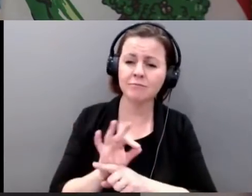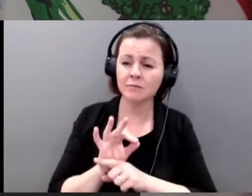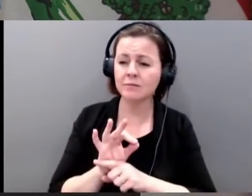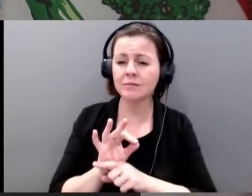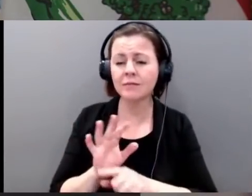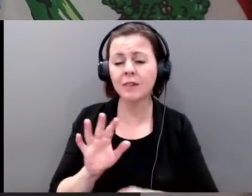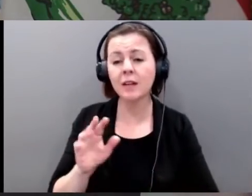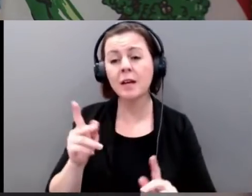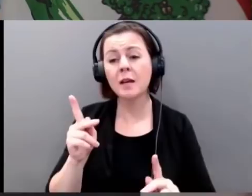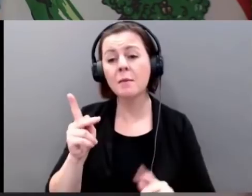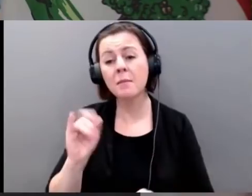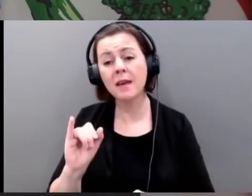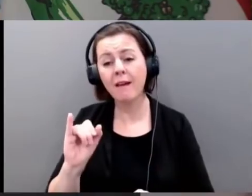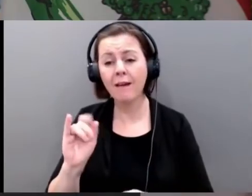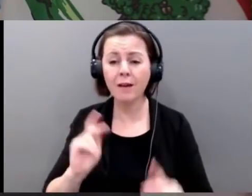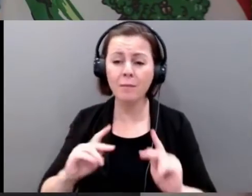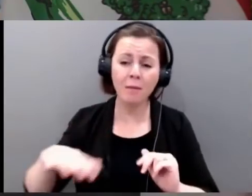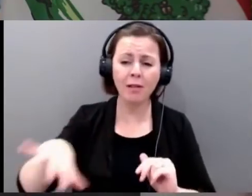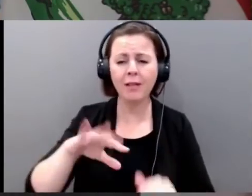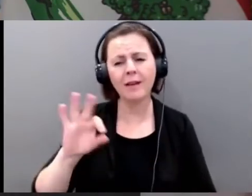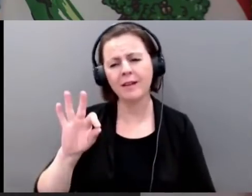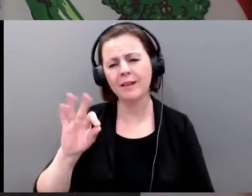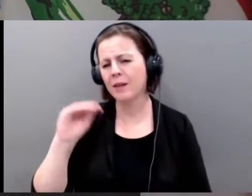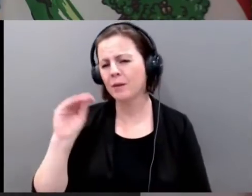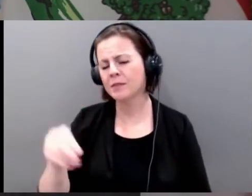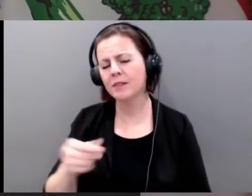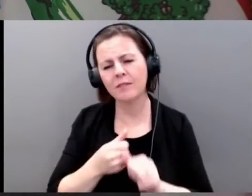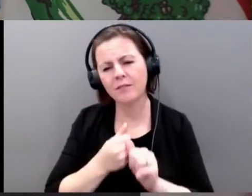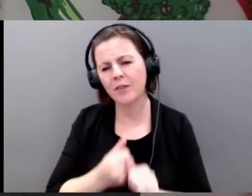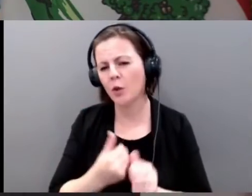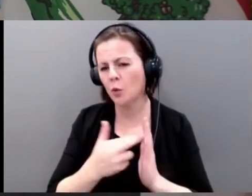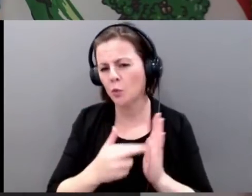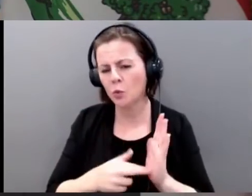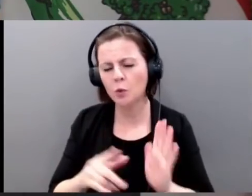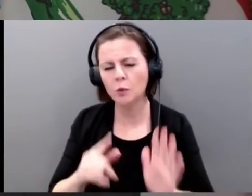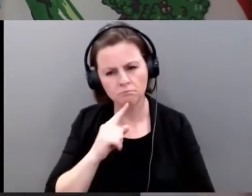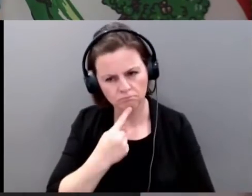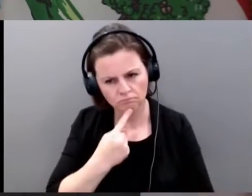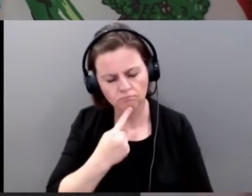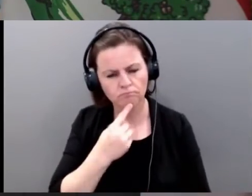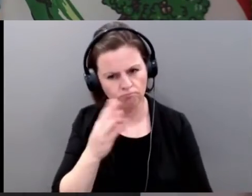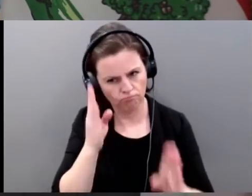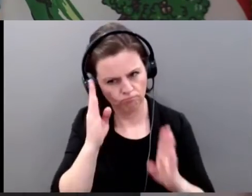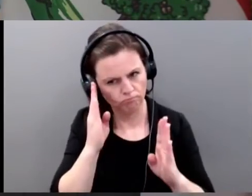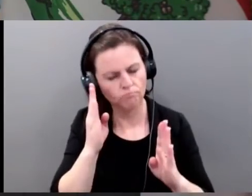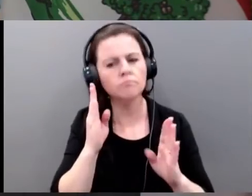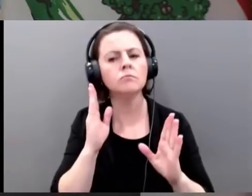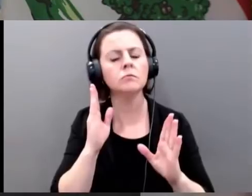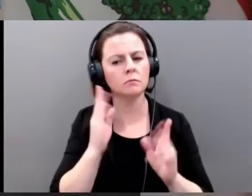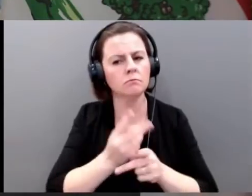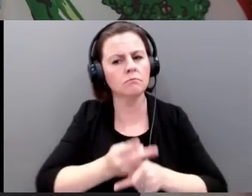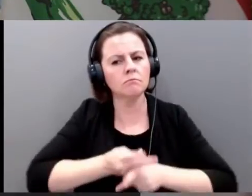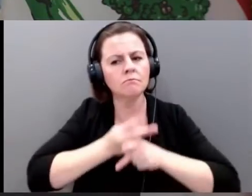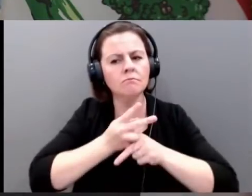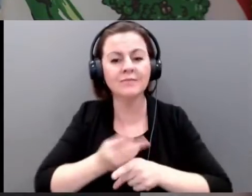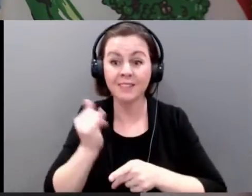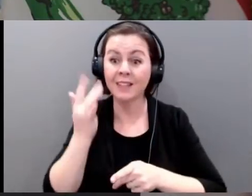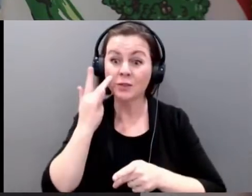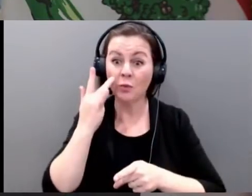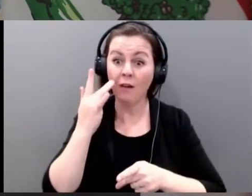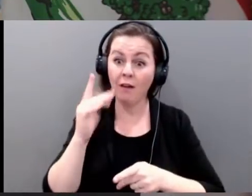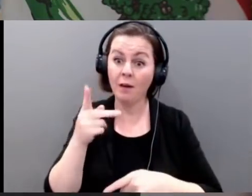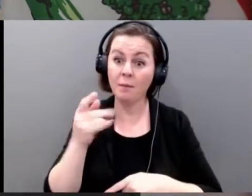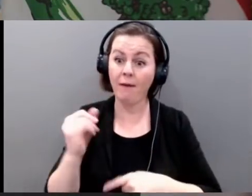been following the protocols, have been taking them extremely seriously, and that's a big reason why we've been doing as well as we